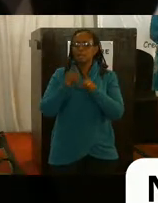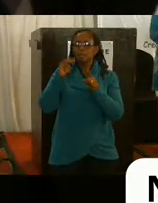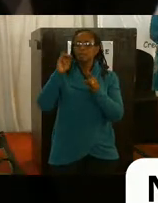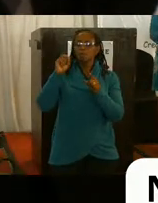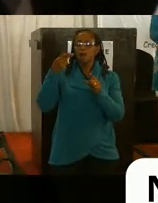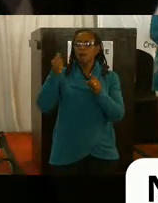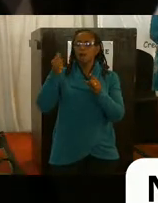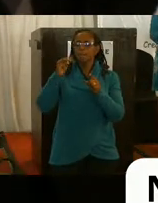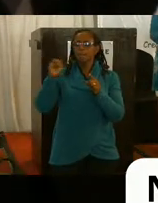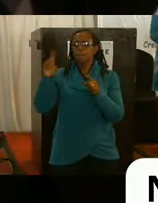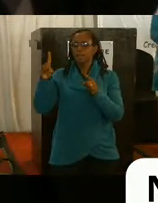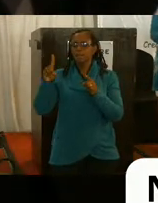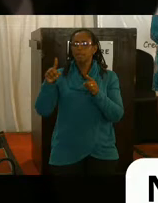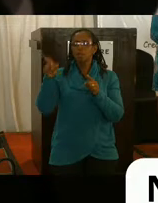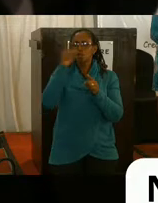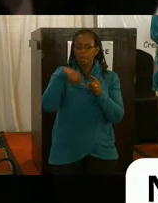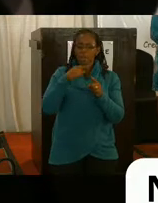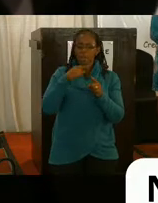tonight